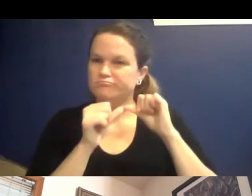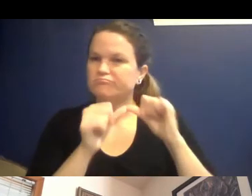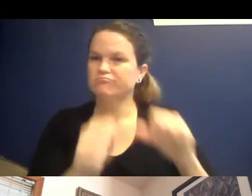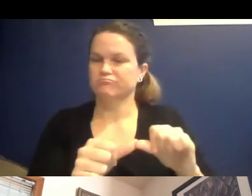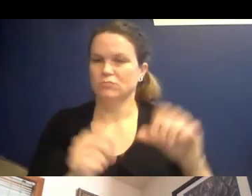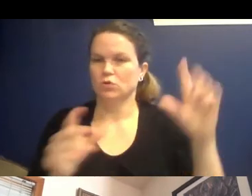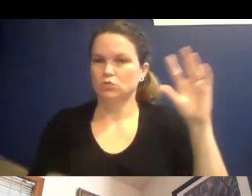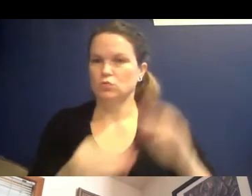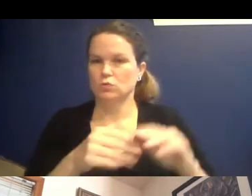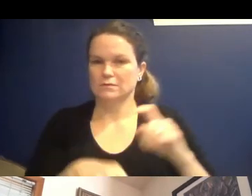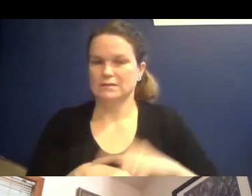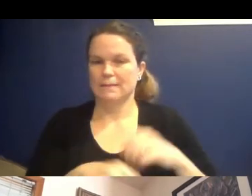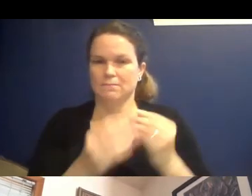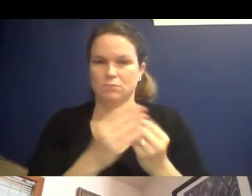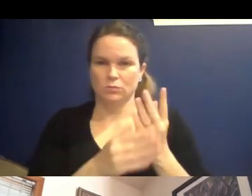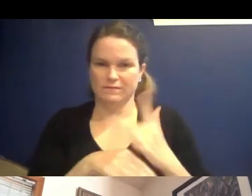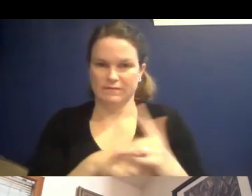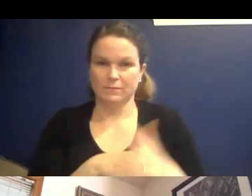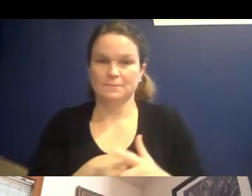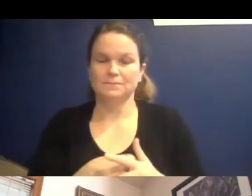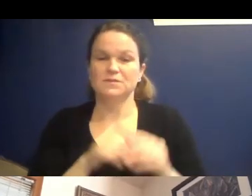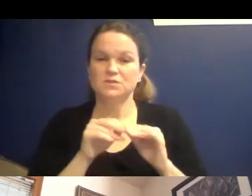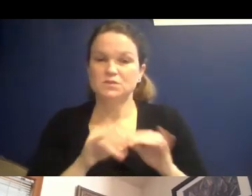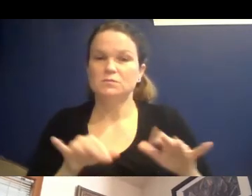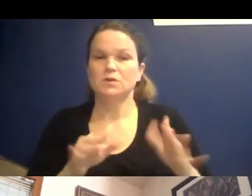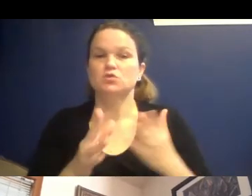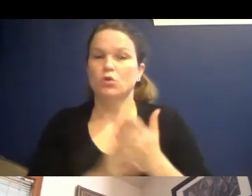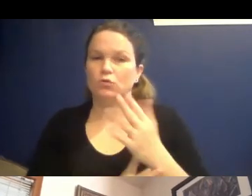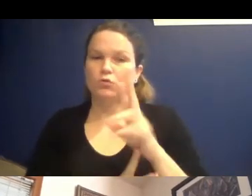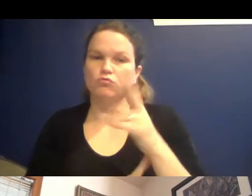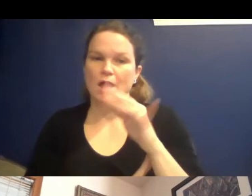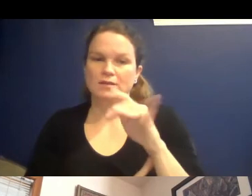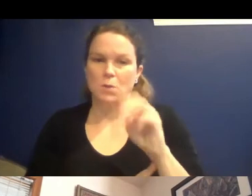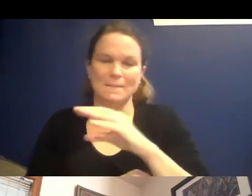season. It spreads via rhizomes and through seeds.